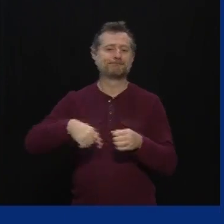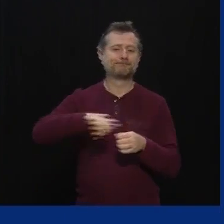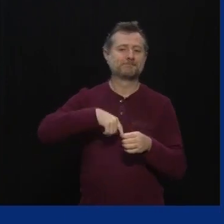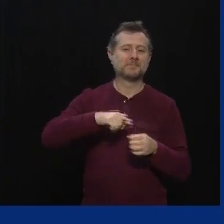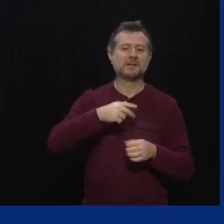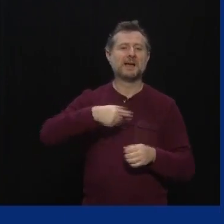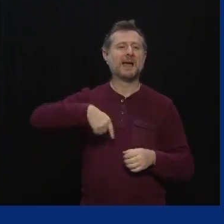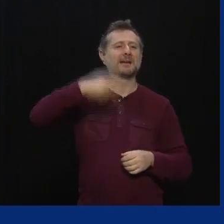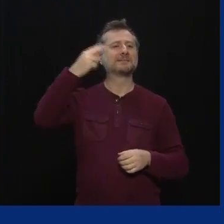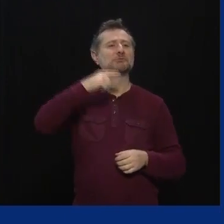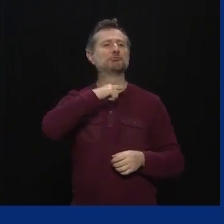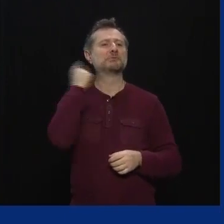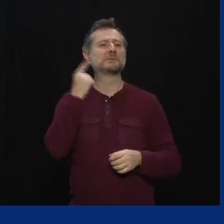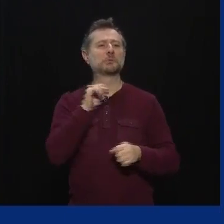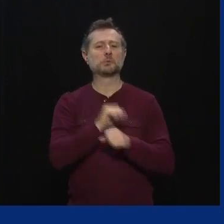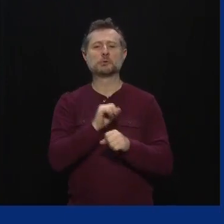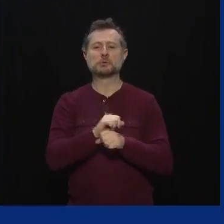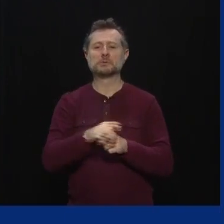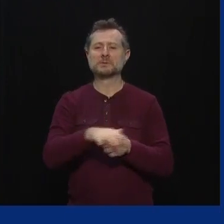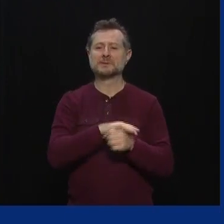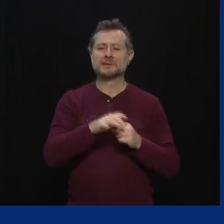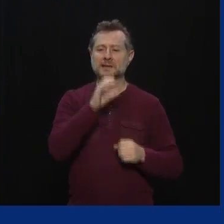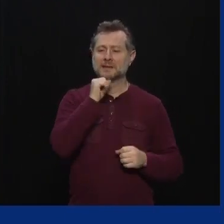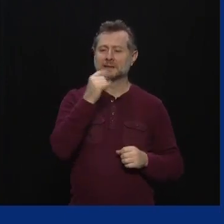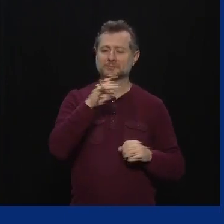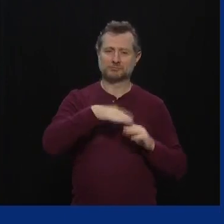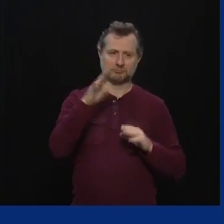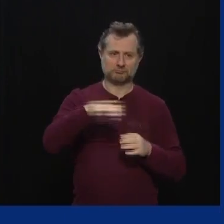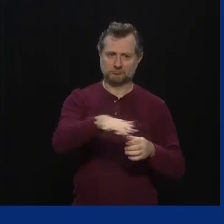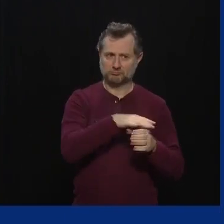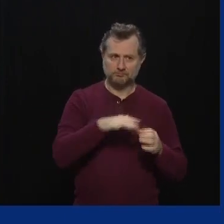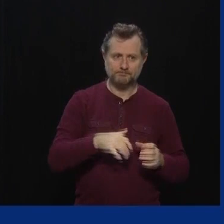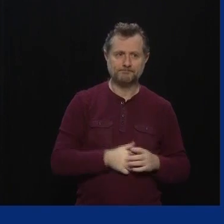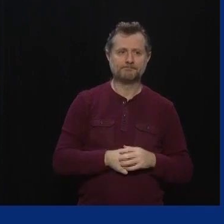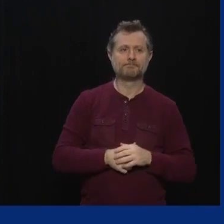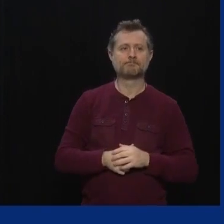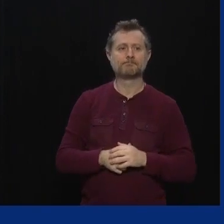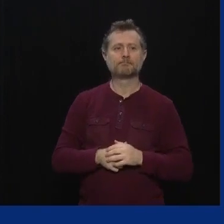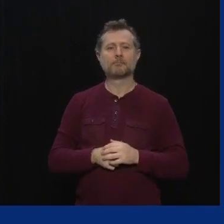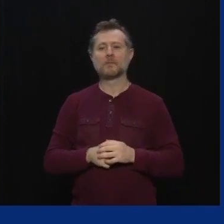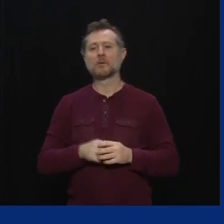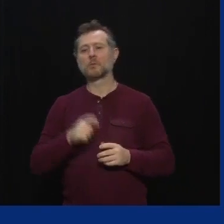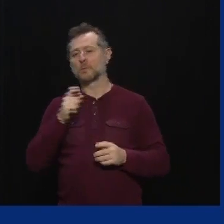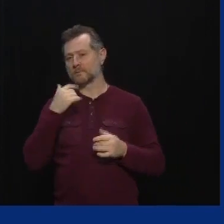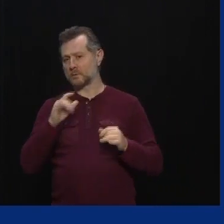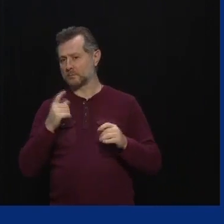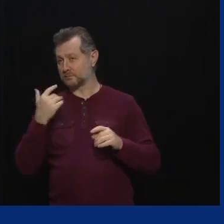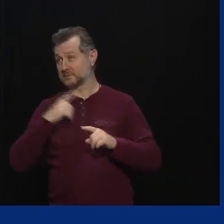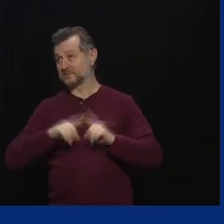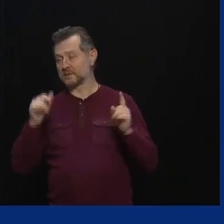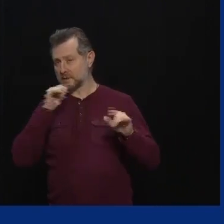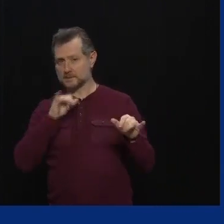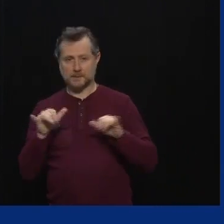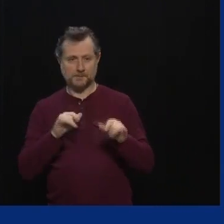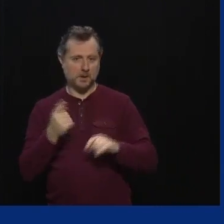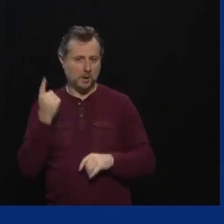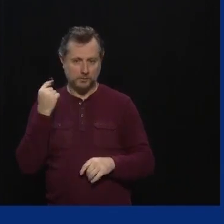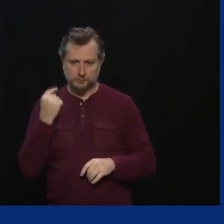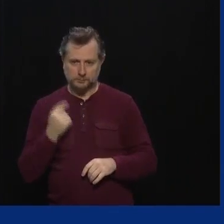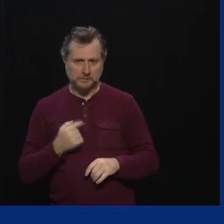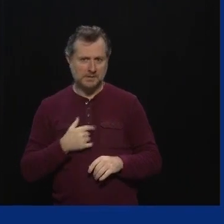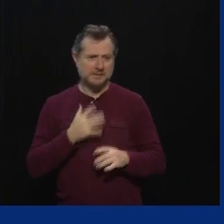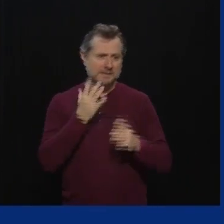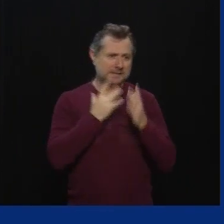different dynamic from what we dealt with last year when there was such a scarcity of supply and a lot of stress around that. It's not there